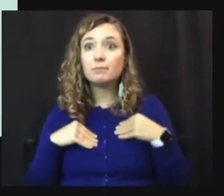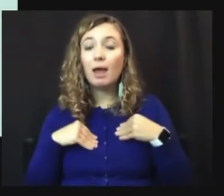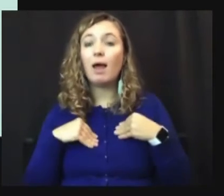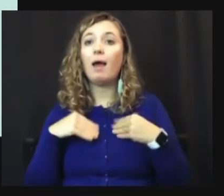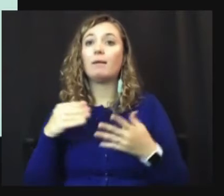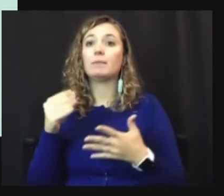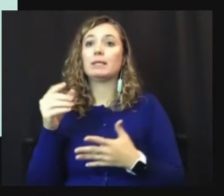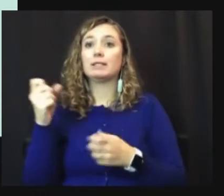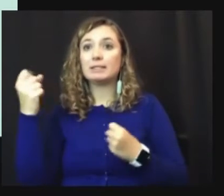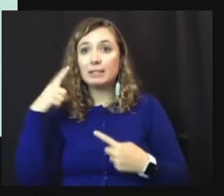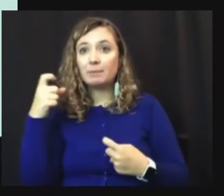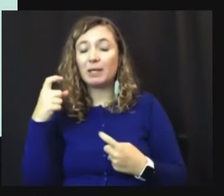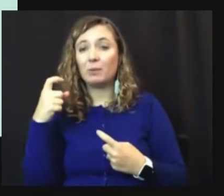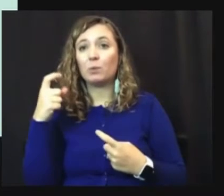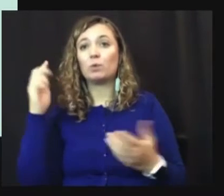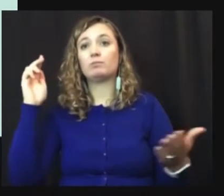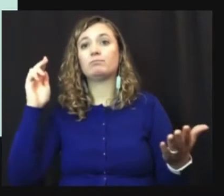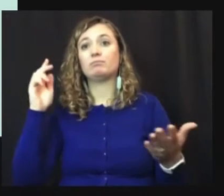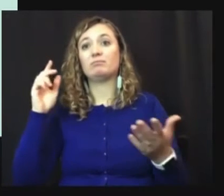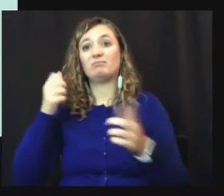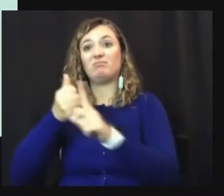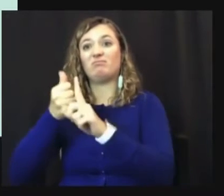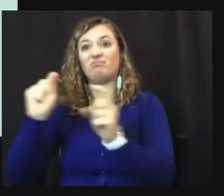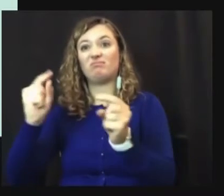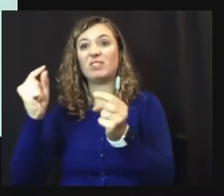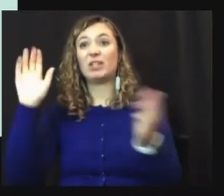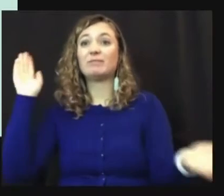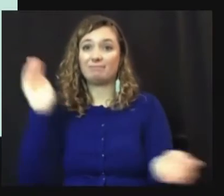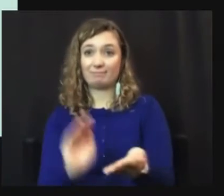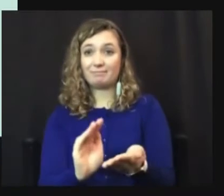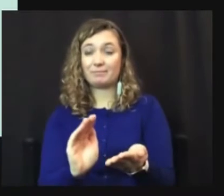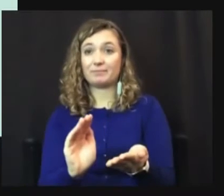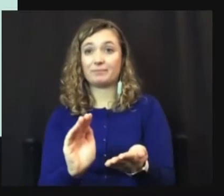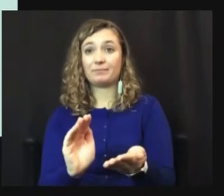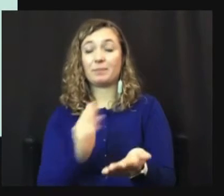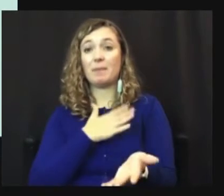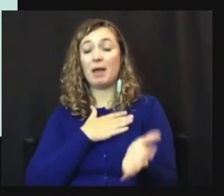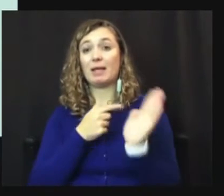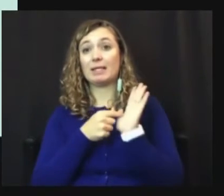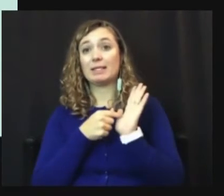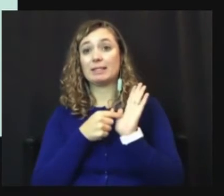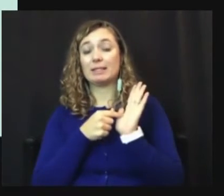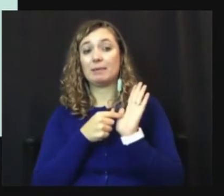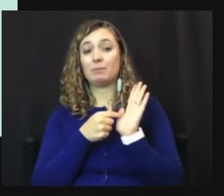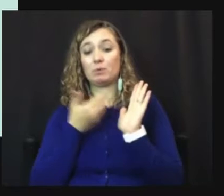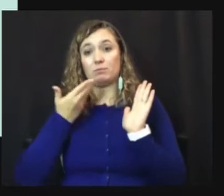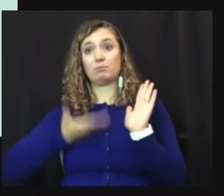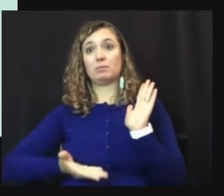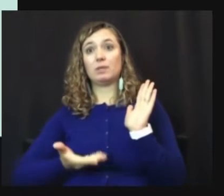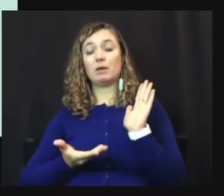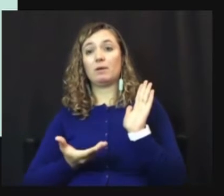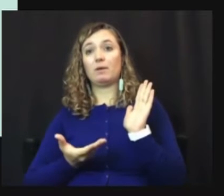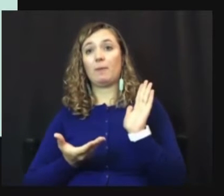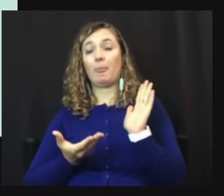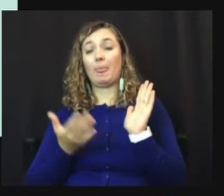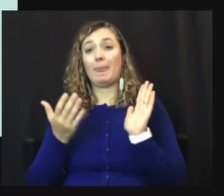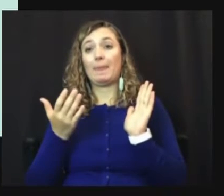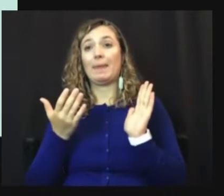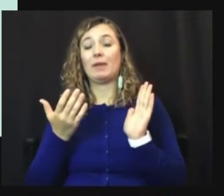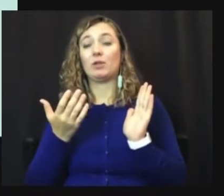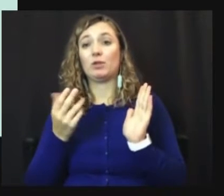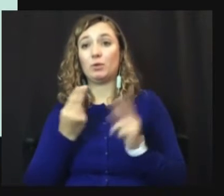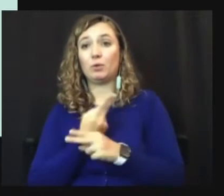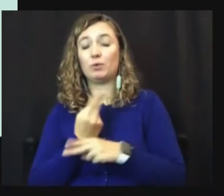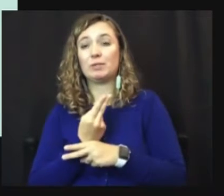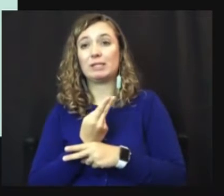of self-injurious stims we see. And I used myself as an example because self-injurious stimming is very personal and it's not something that